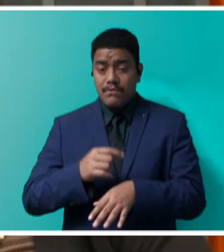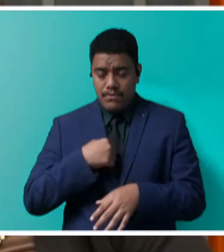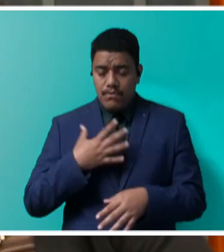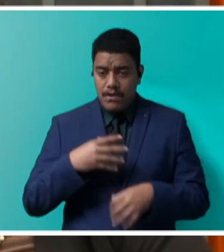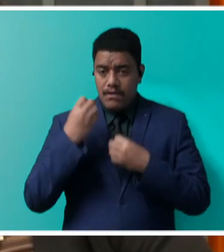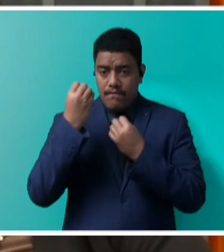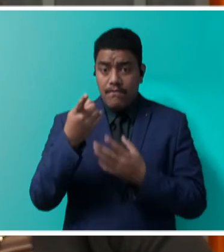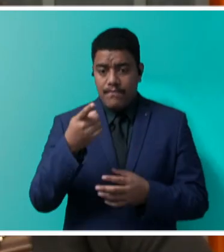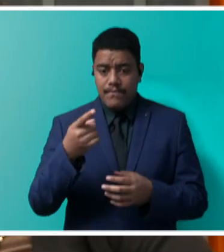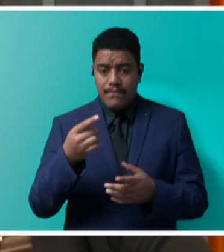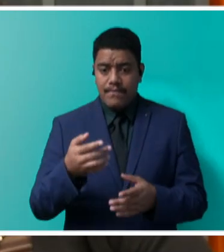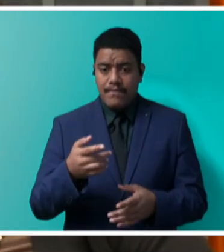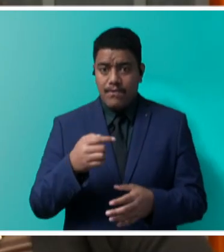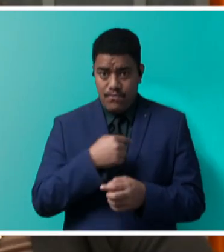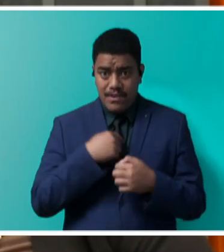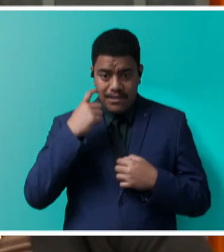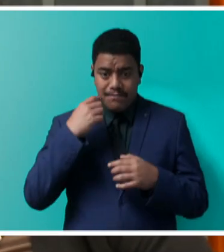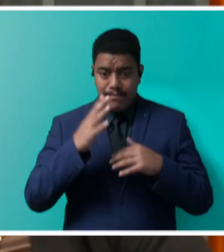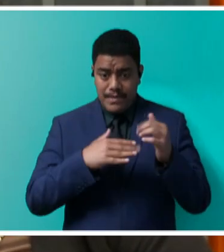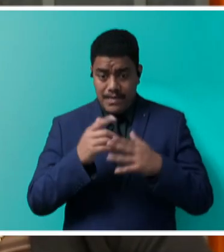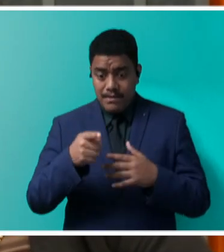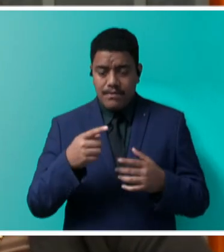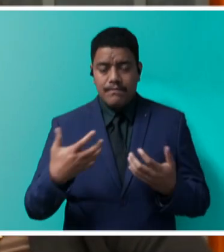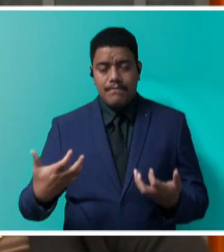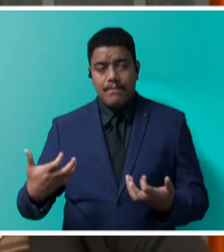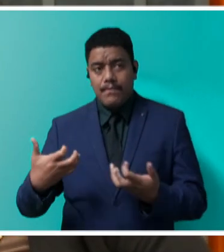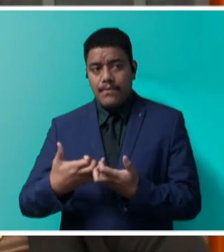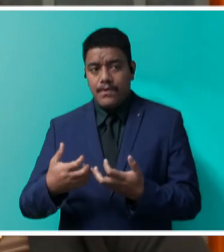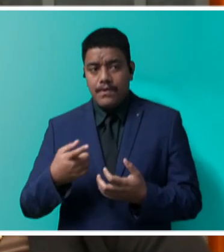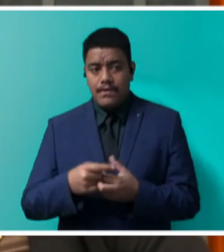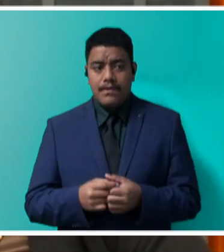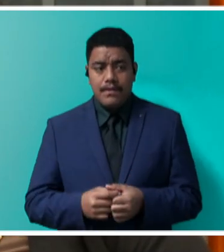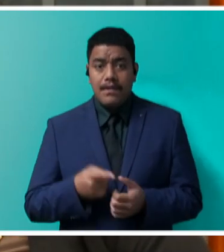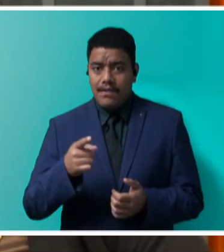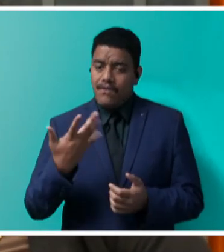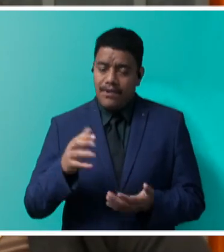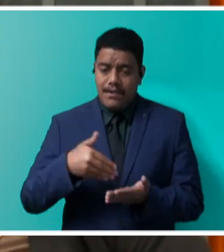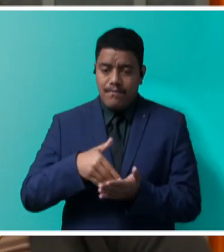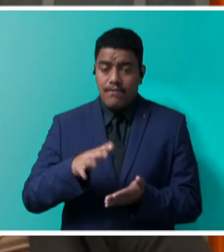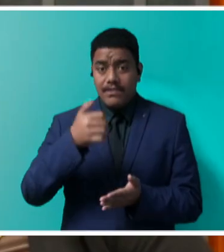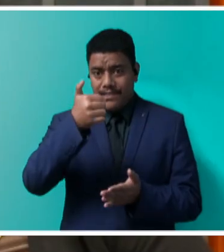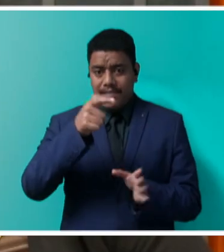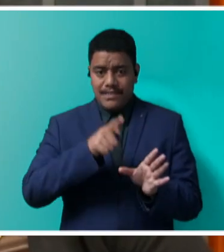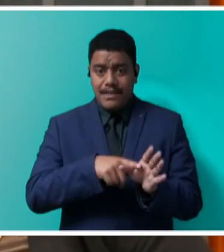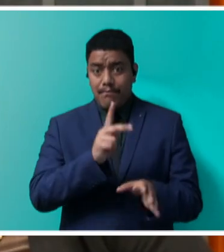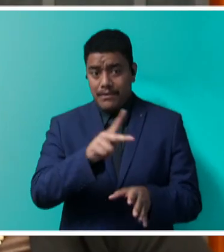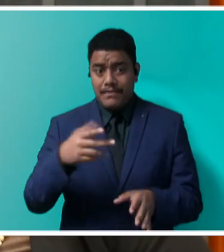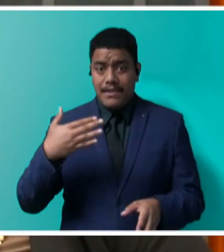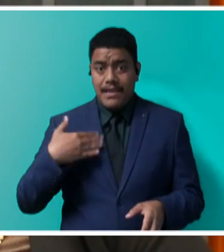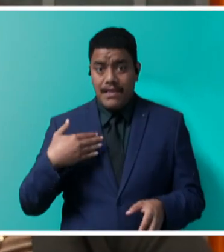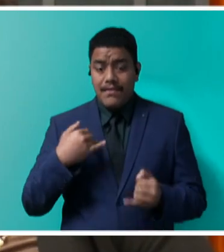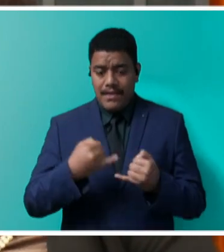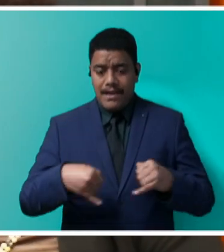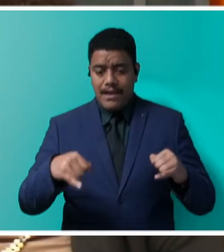that the upgrade of Valelevu Health Centre is aligned to the recently approved 6-year Pacific Health